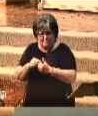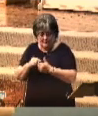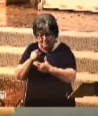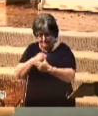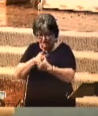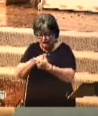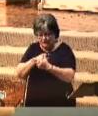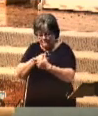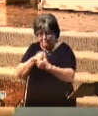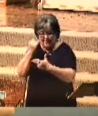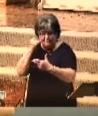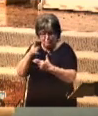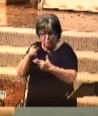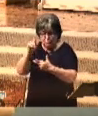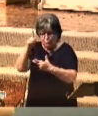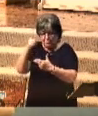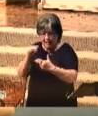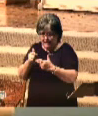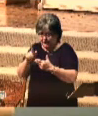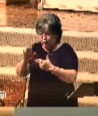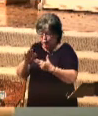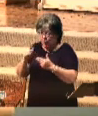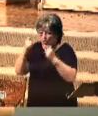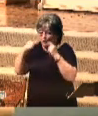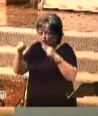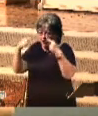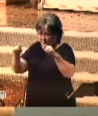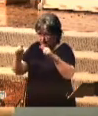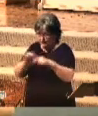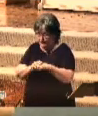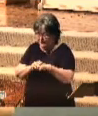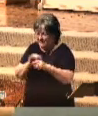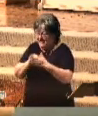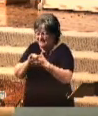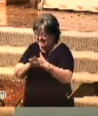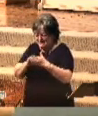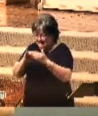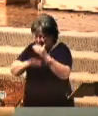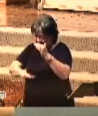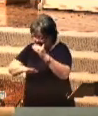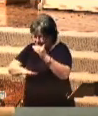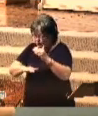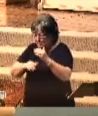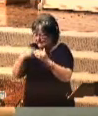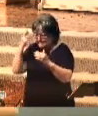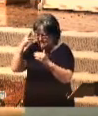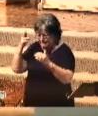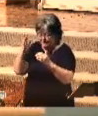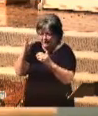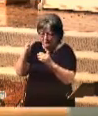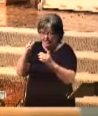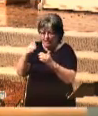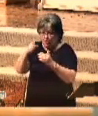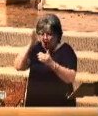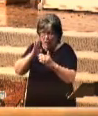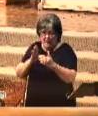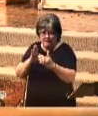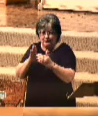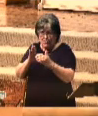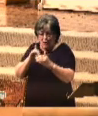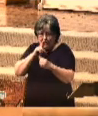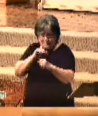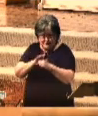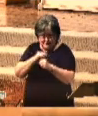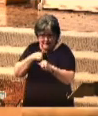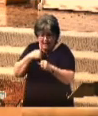reason is that if you tithe, you'll prosper. That's the lowest reason. But my friend, God's promised. He said, thy presses shall break